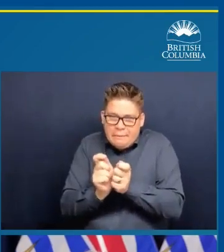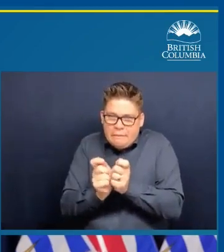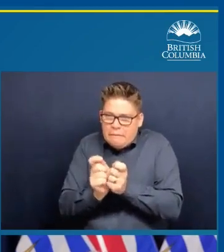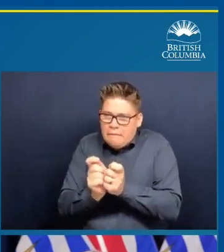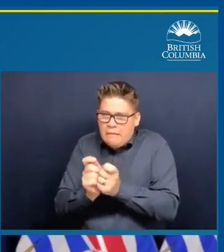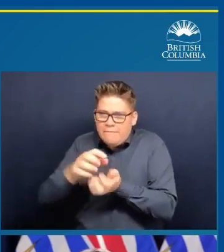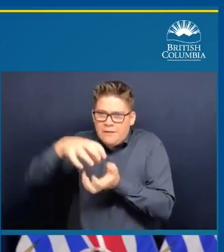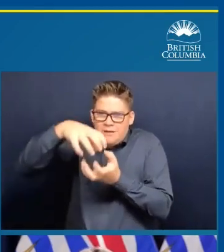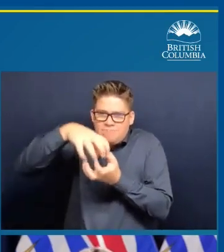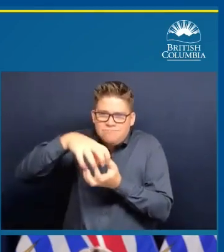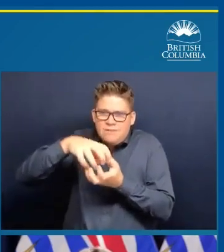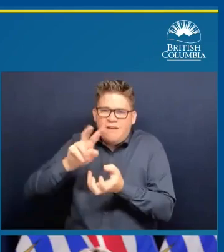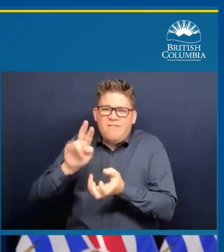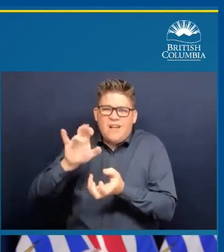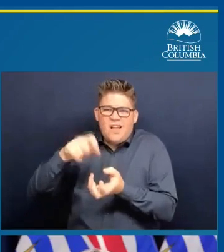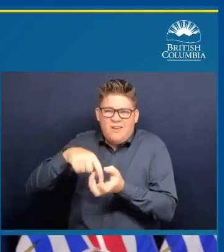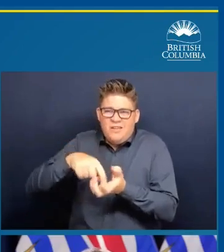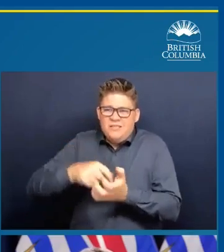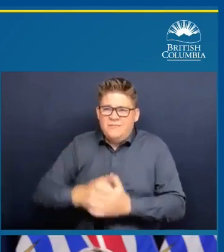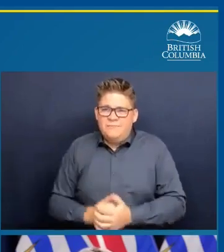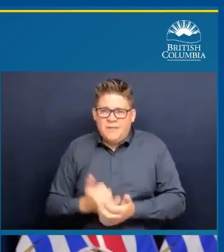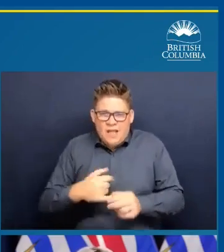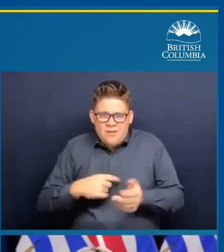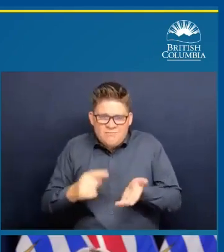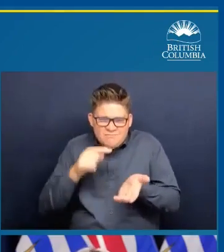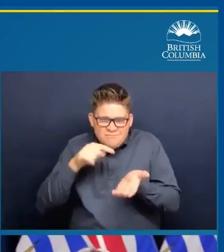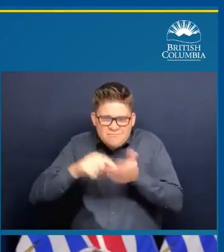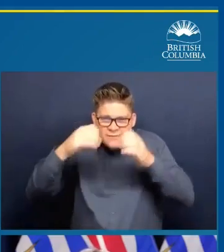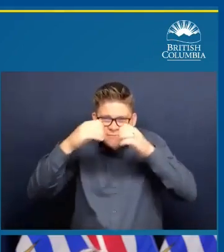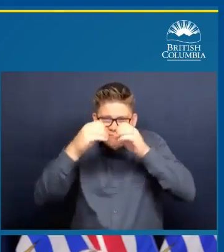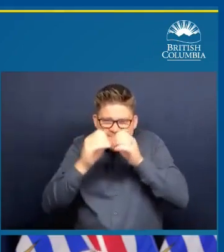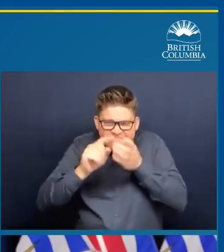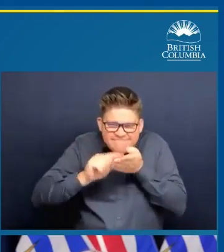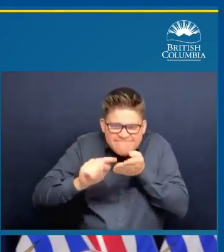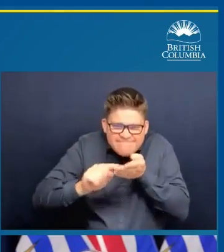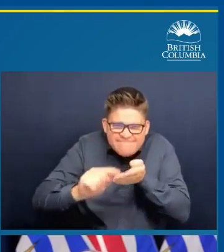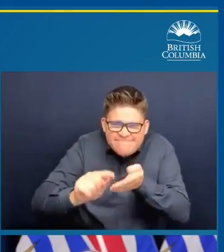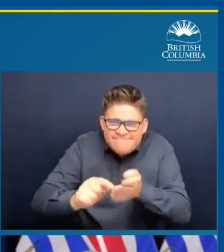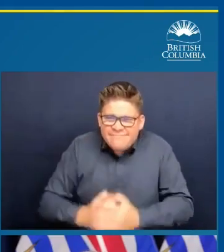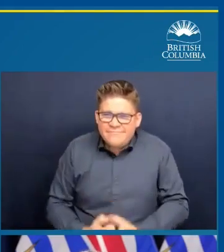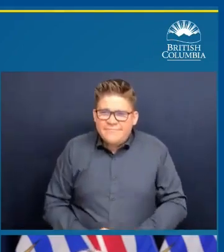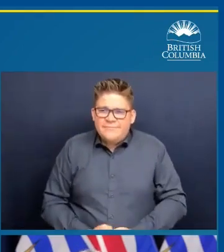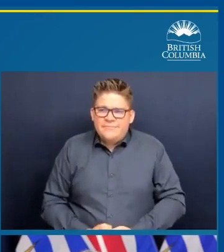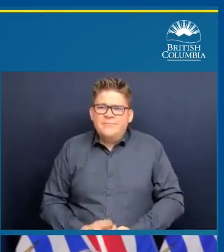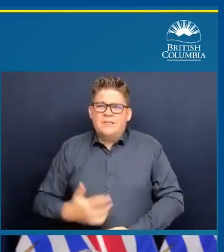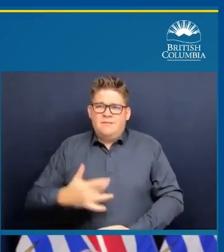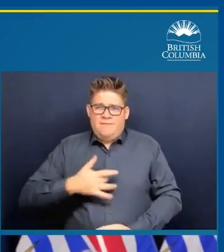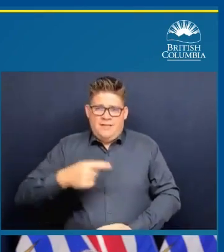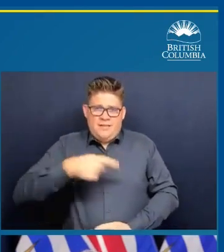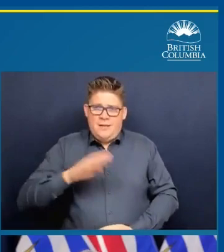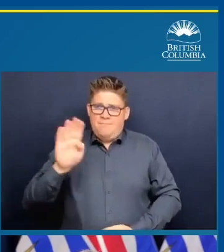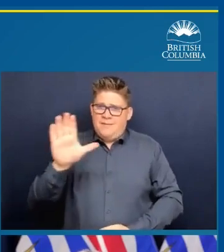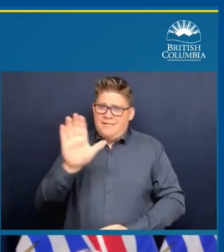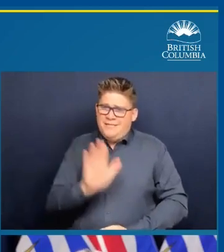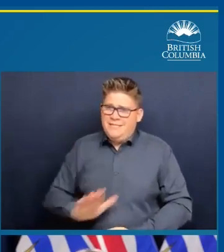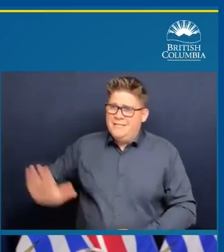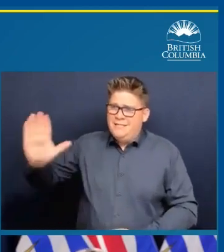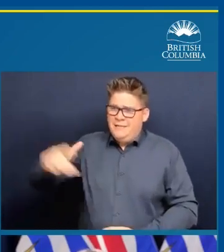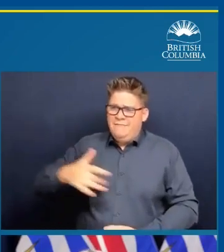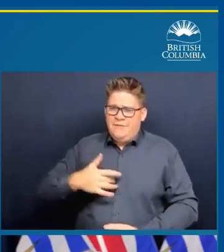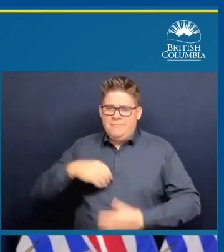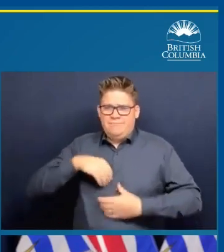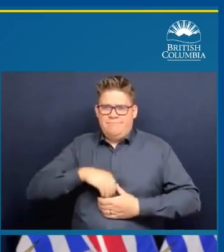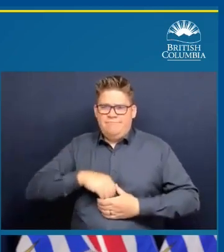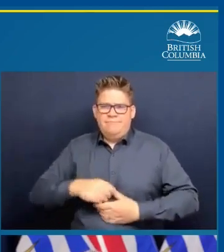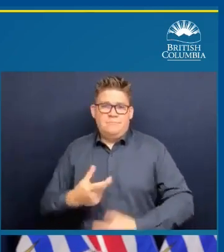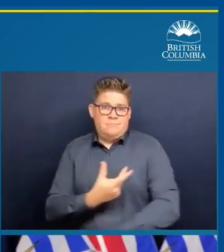unlikely, given what I've just talked about with our immune level of immunity that we have in British Columbia, that we're going to see